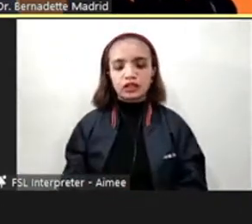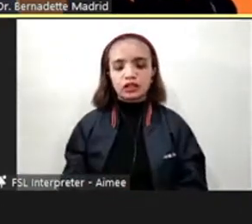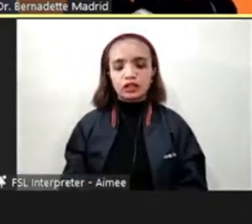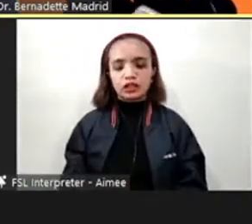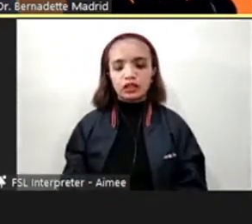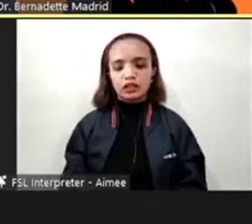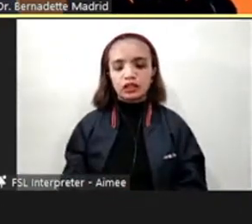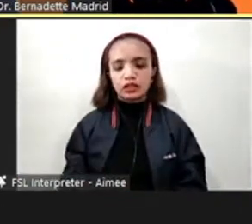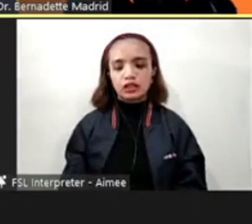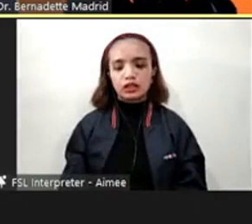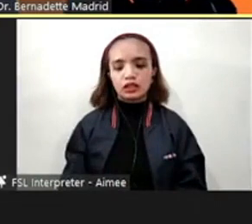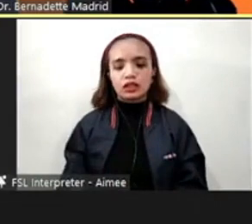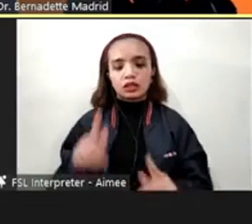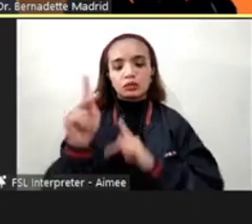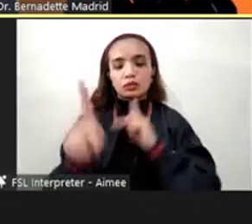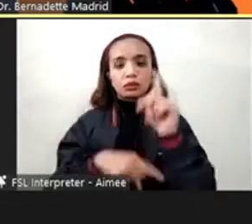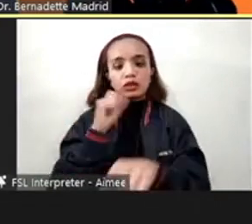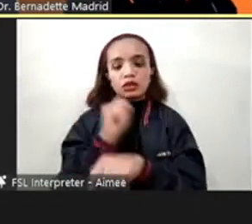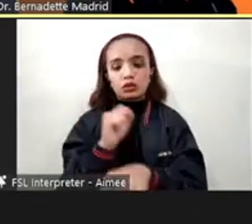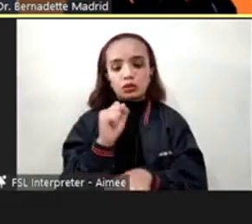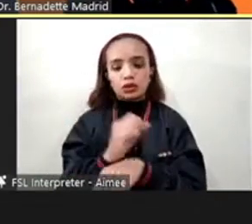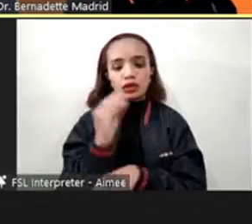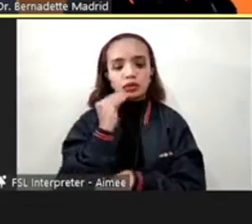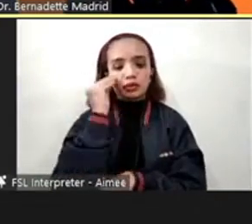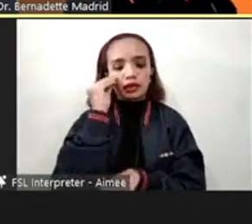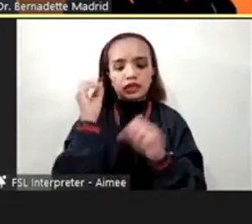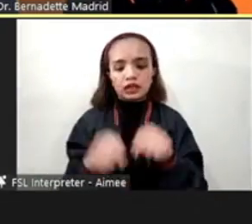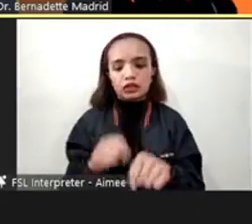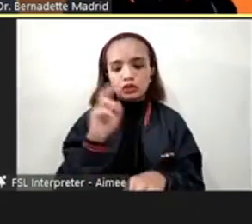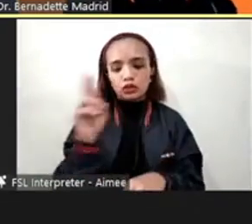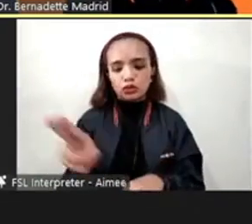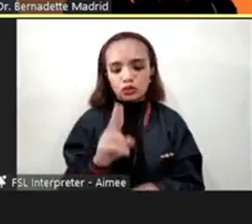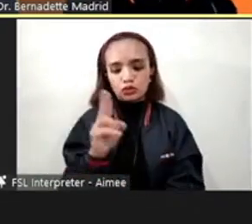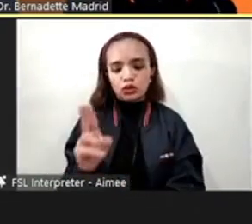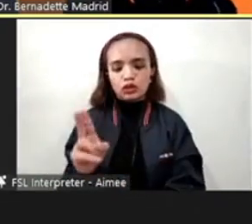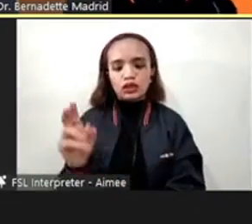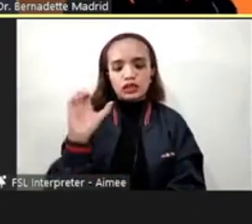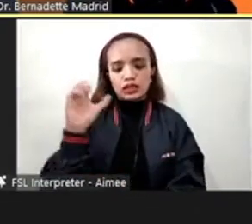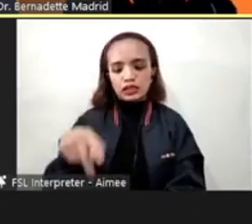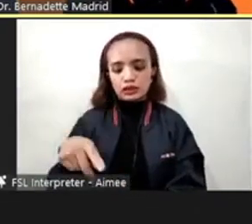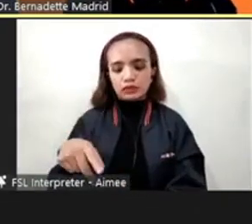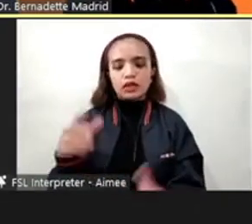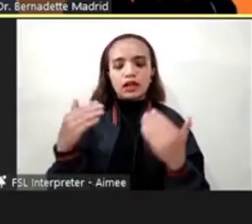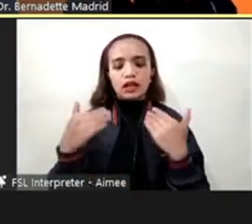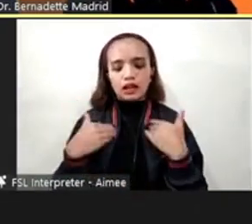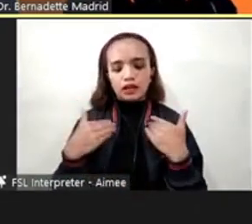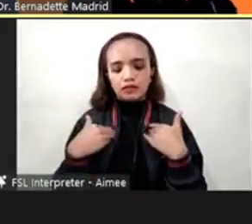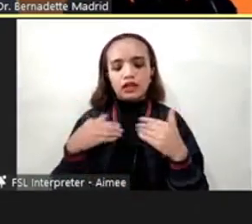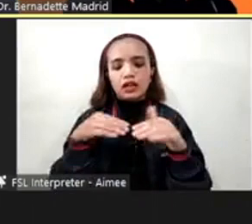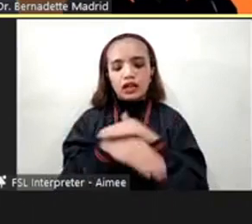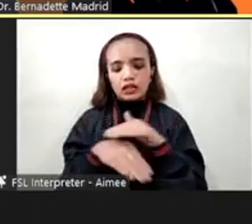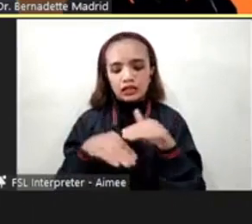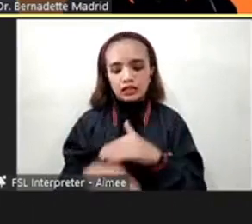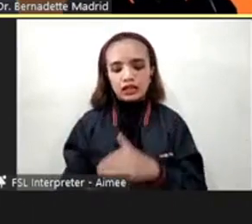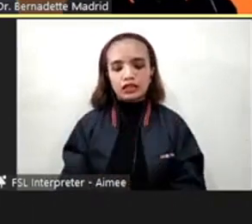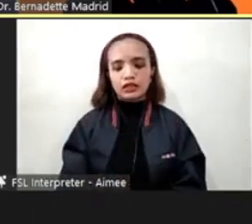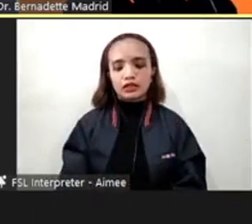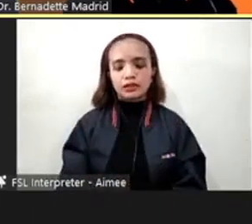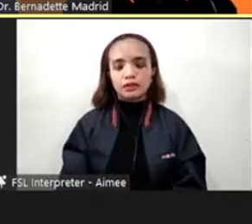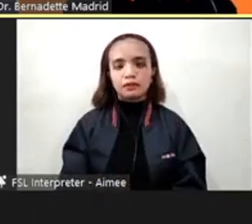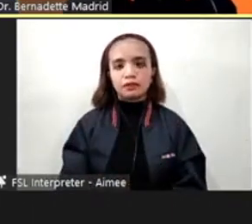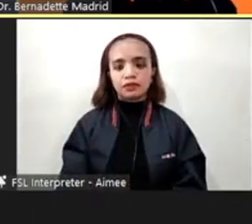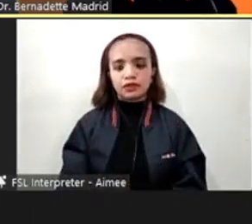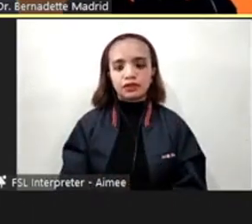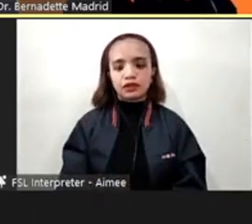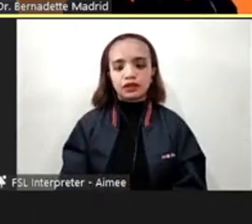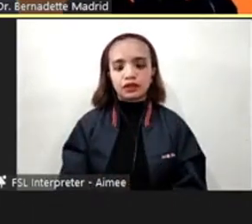home can also put in data just using their cell phone. So there's virtual access with CPN as the super